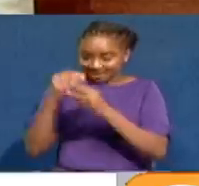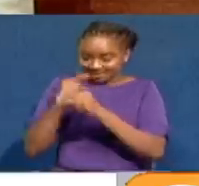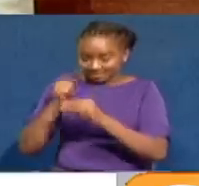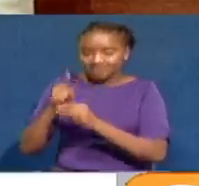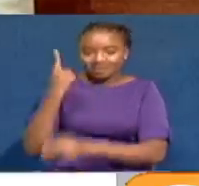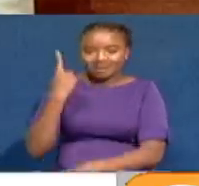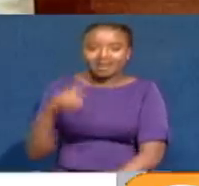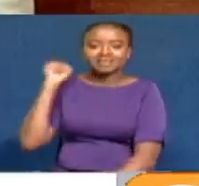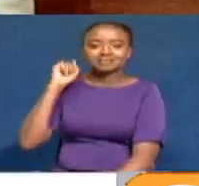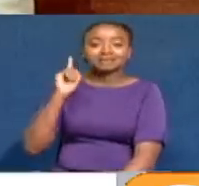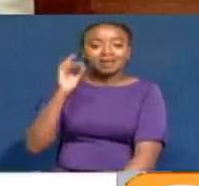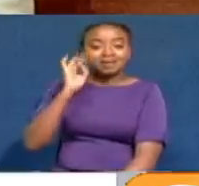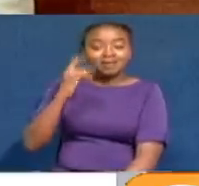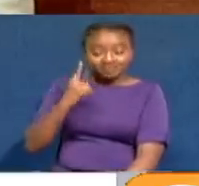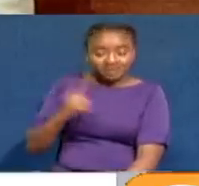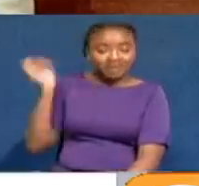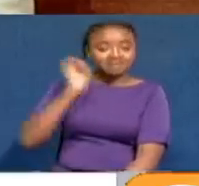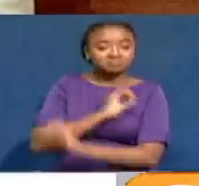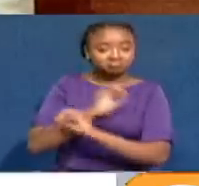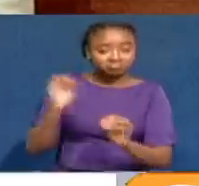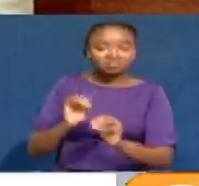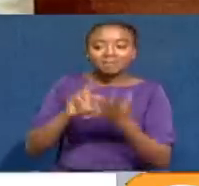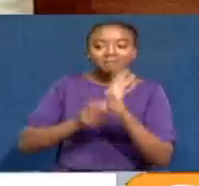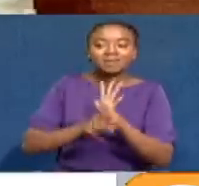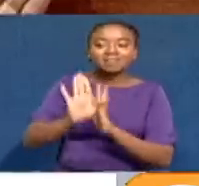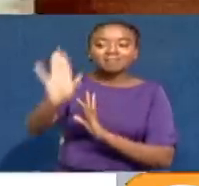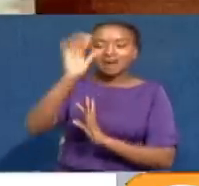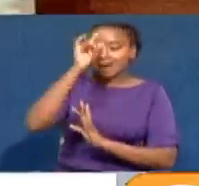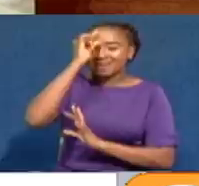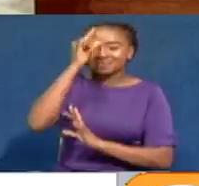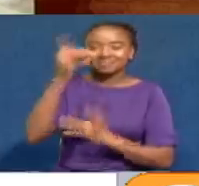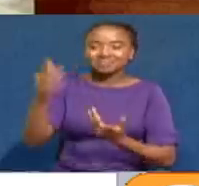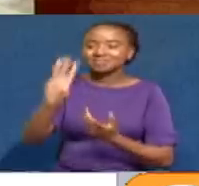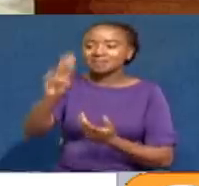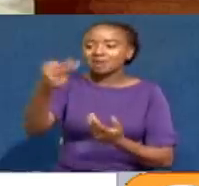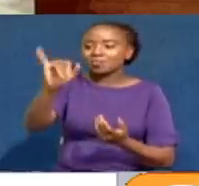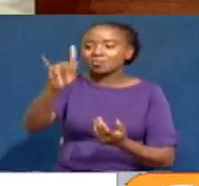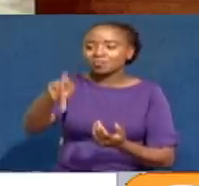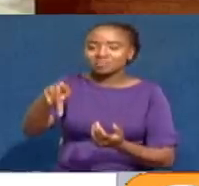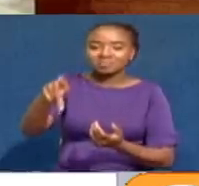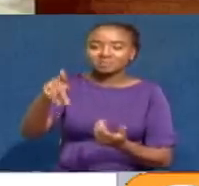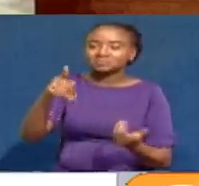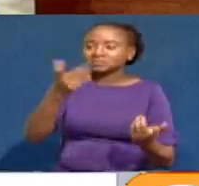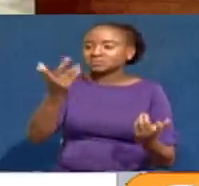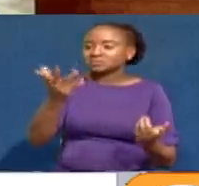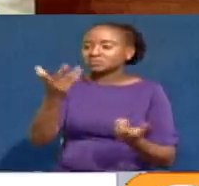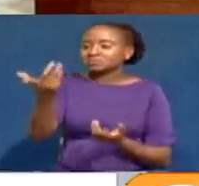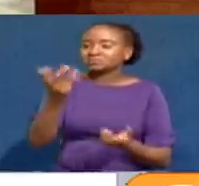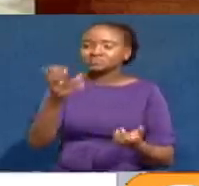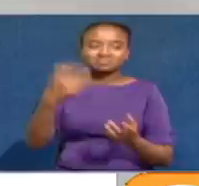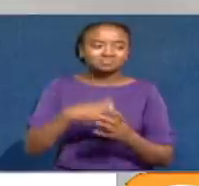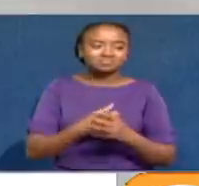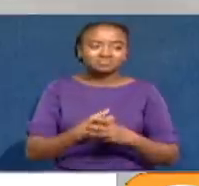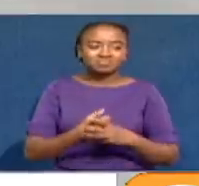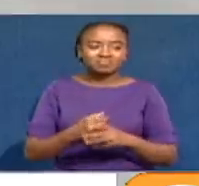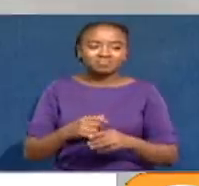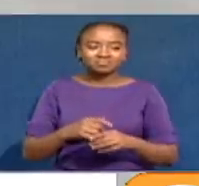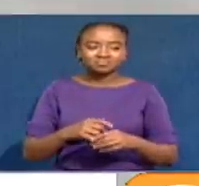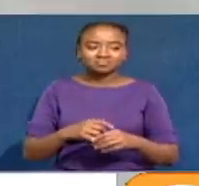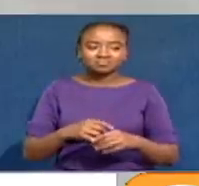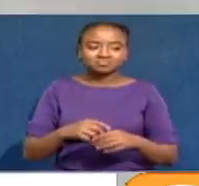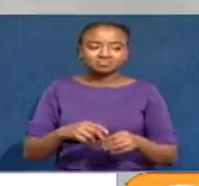that means that the government at which Maoka Maore is, I don't know, a whip or something. So you is no, you see the mediocrity now. Is